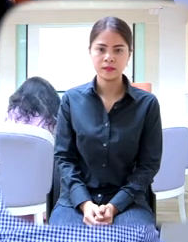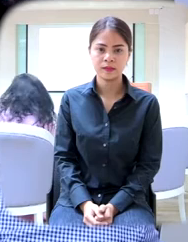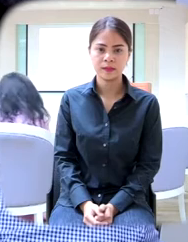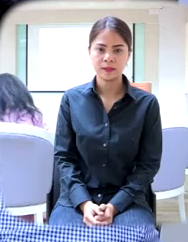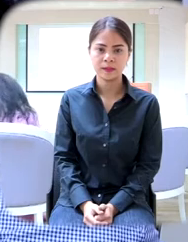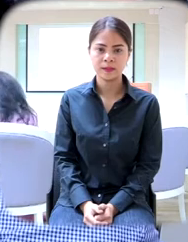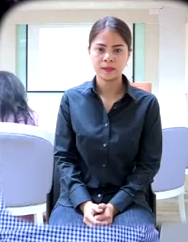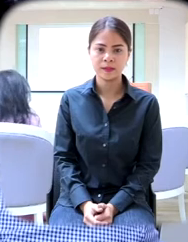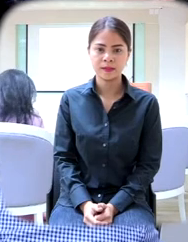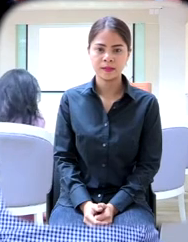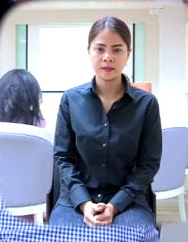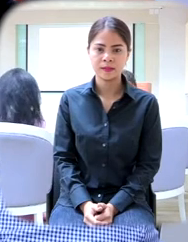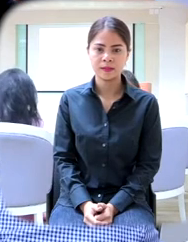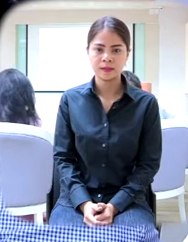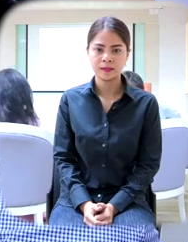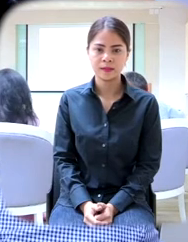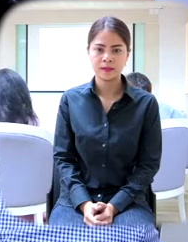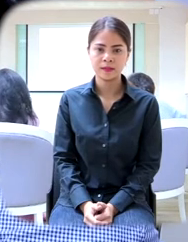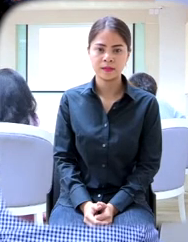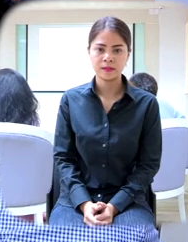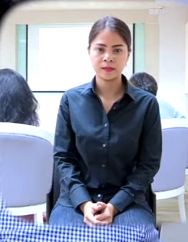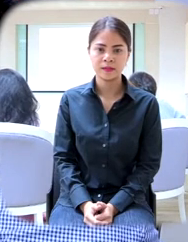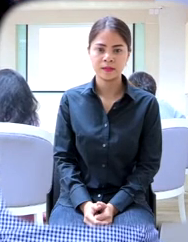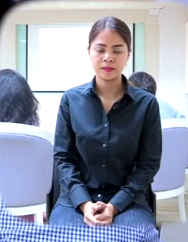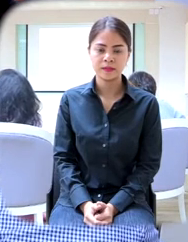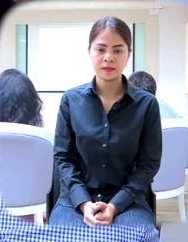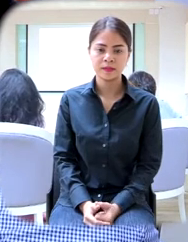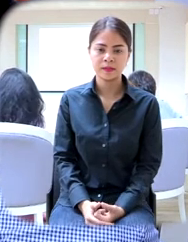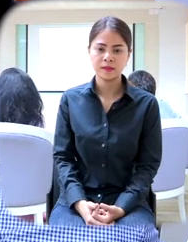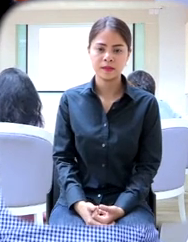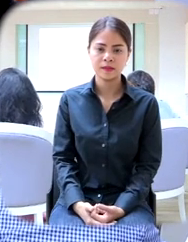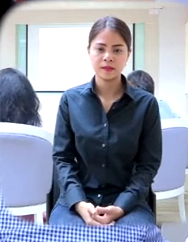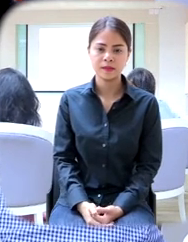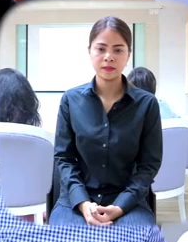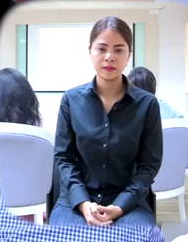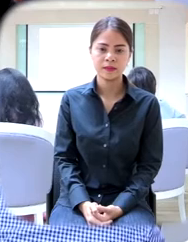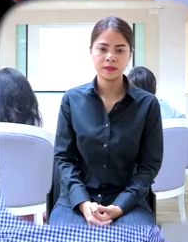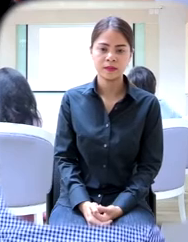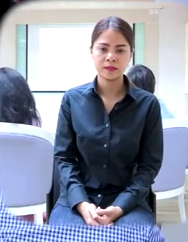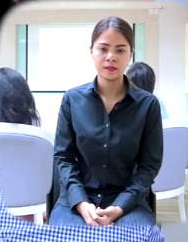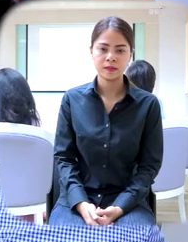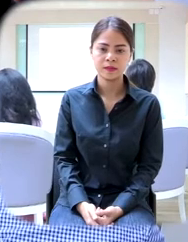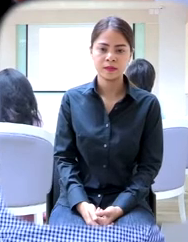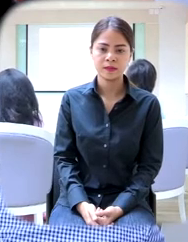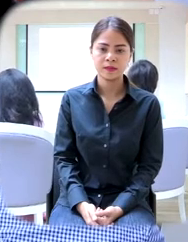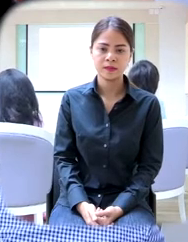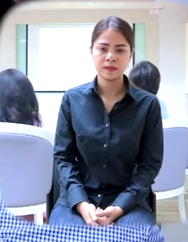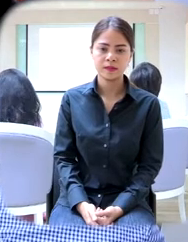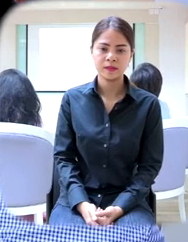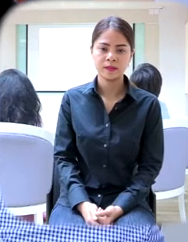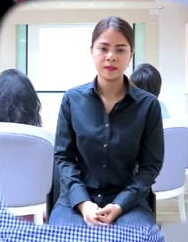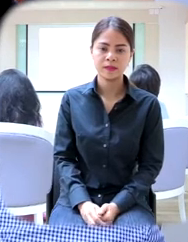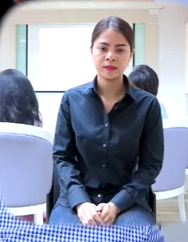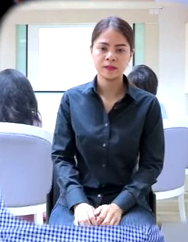knowledge. And in pre-modern Siam, manuscripts were very important and they were very